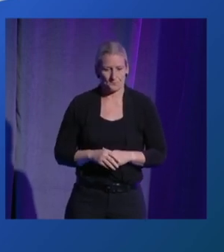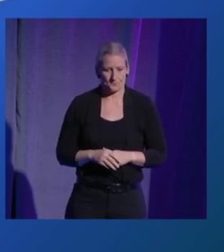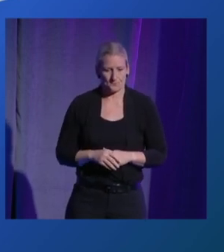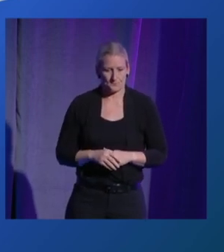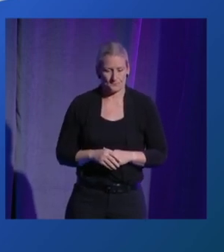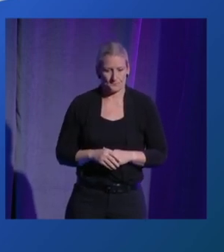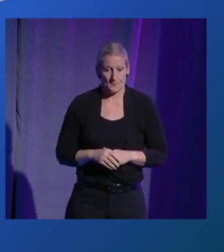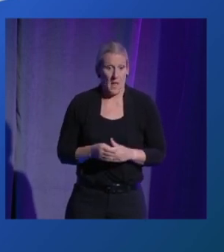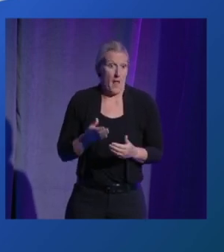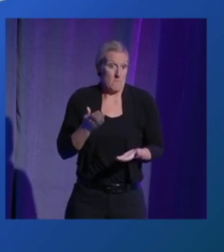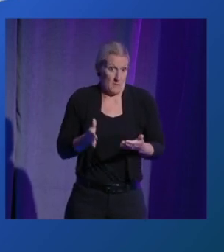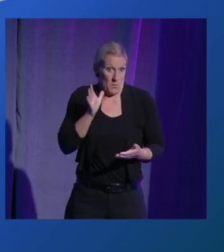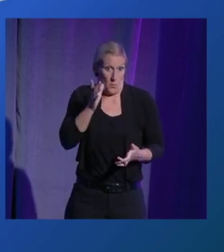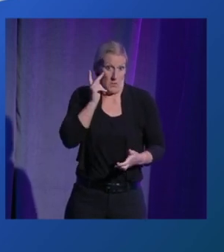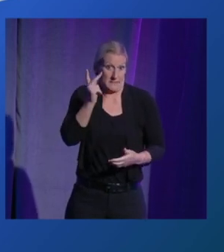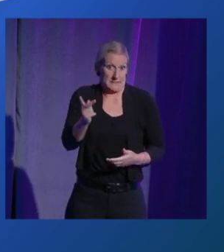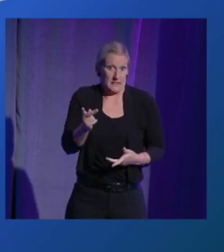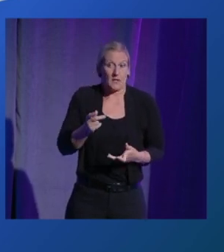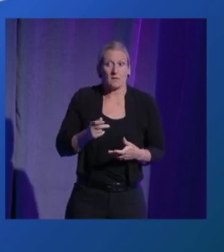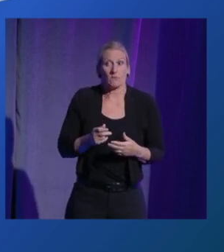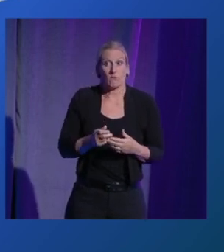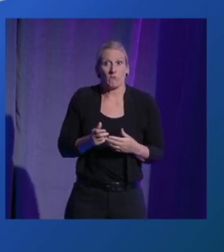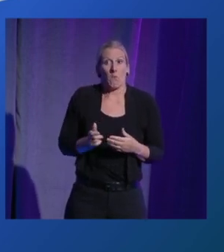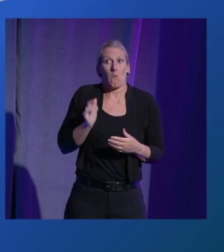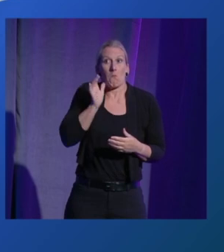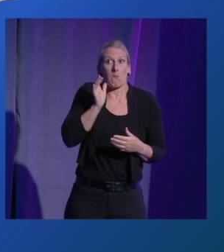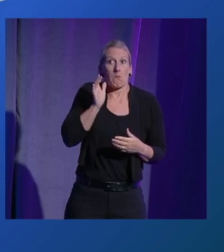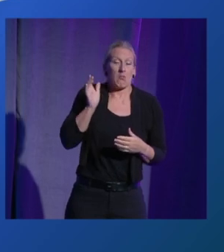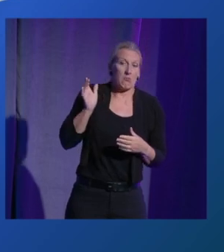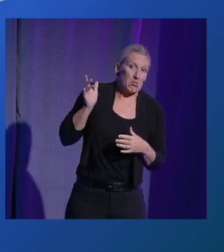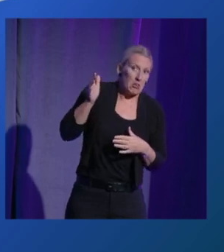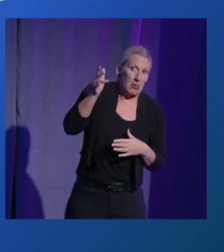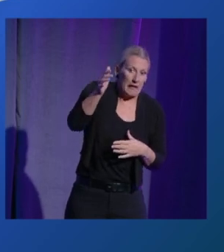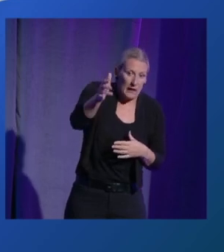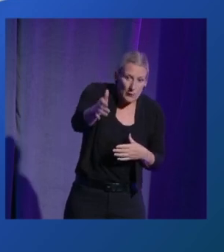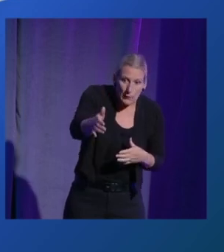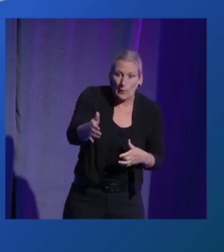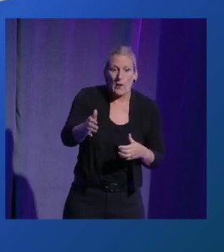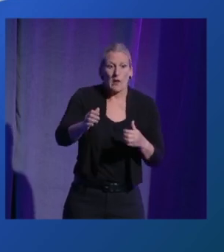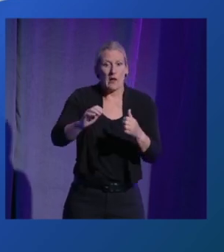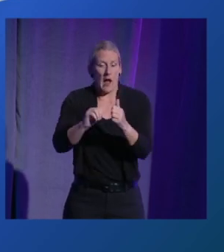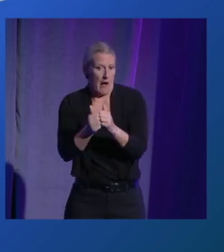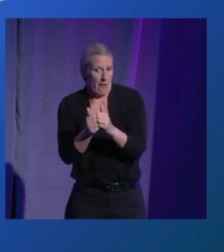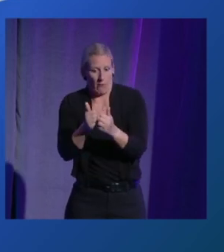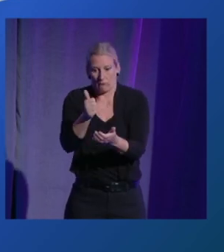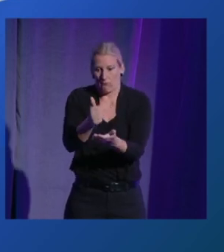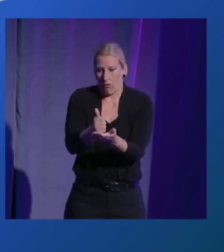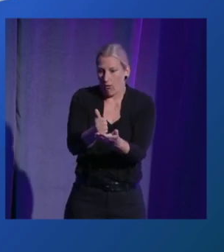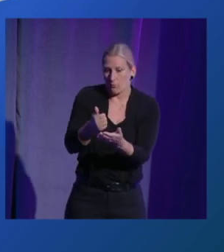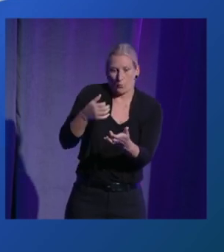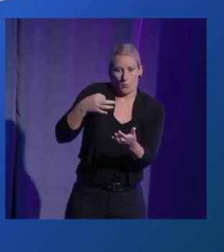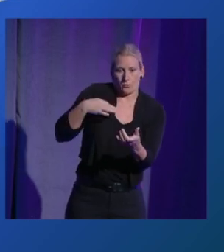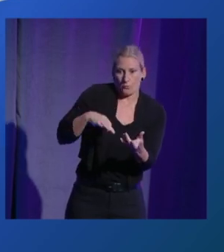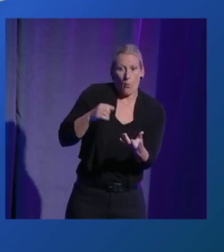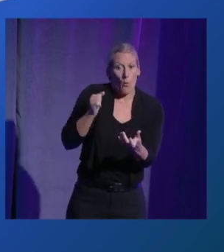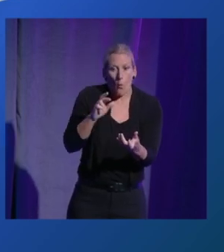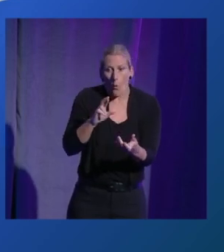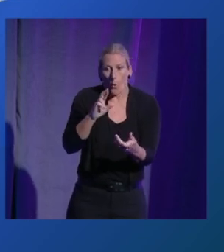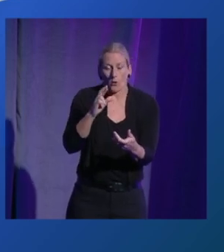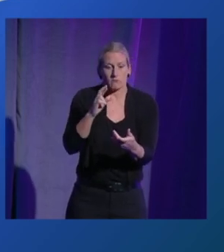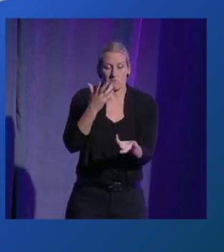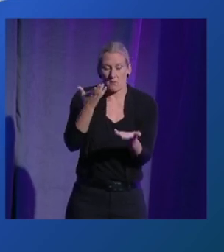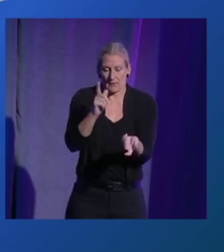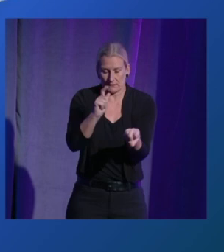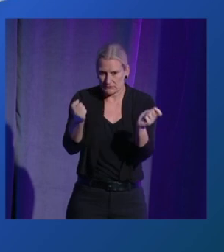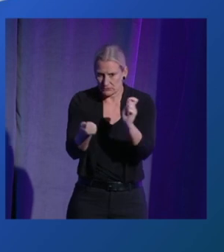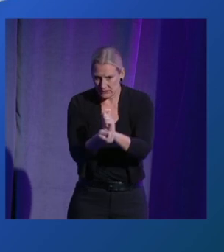may not see decades down the road you know that's another um area we have to work on to amplify the impact of